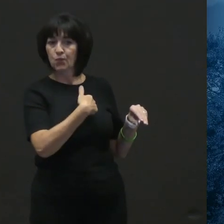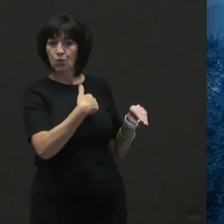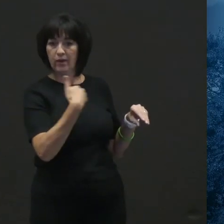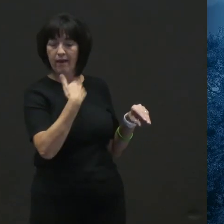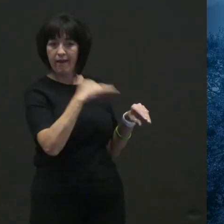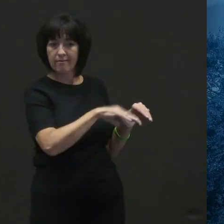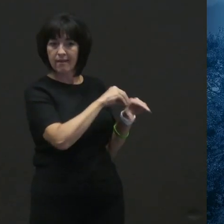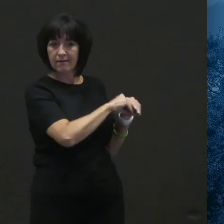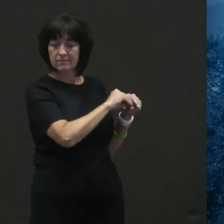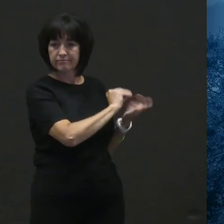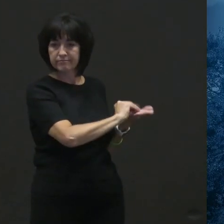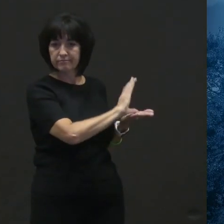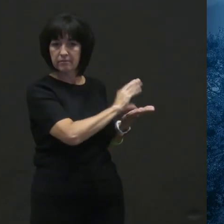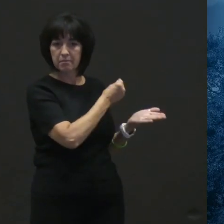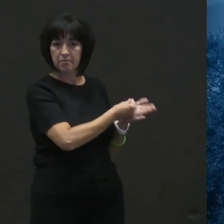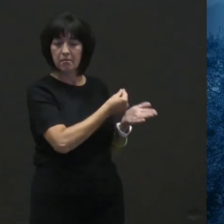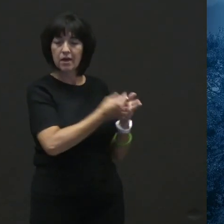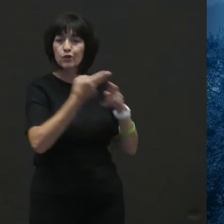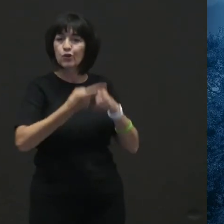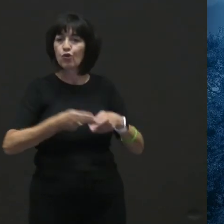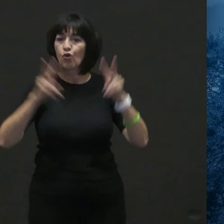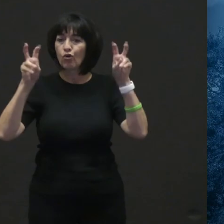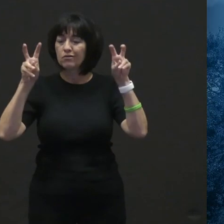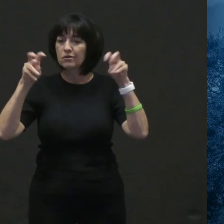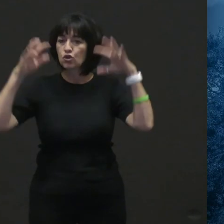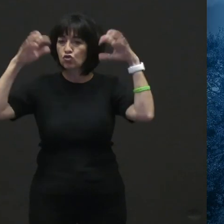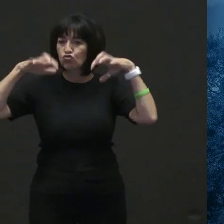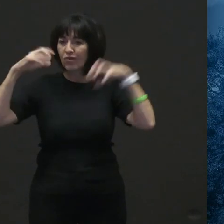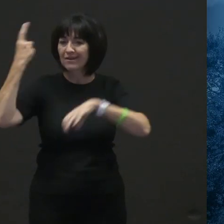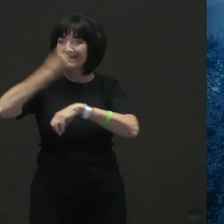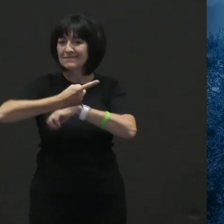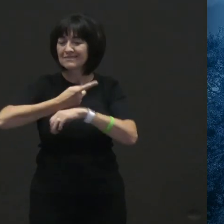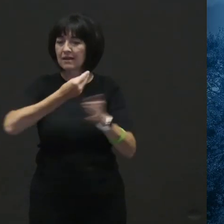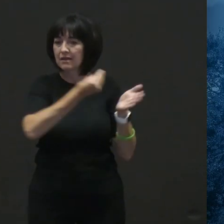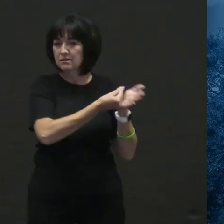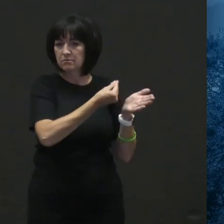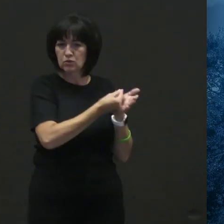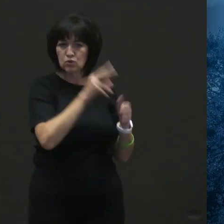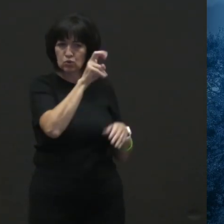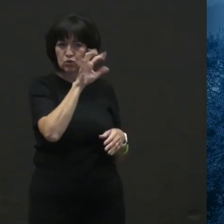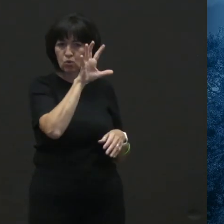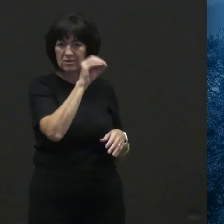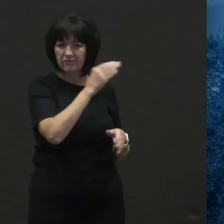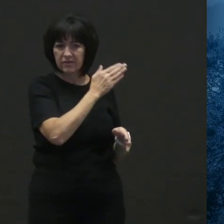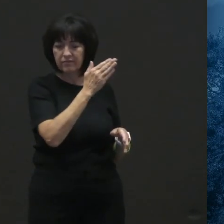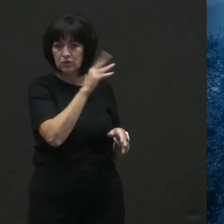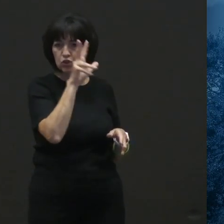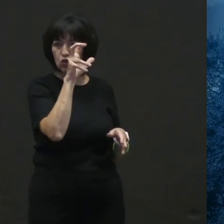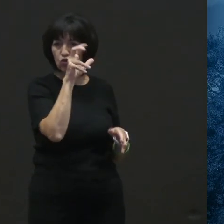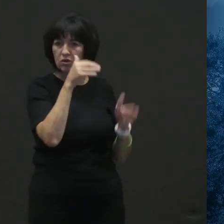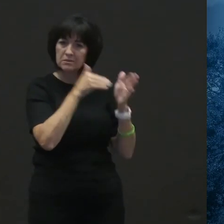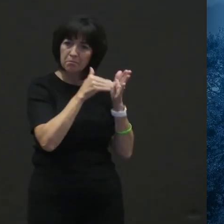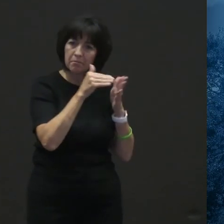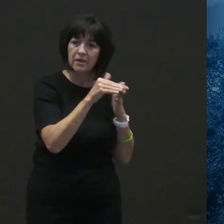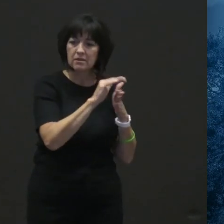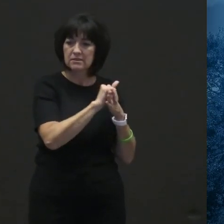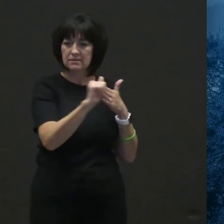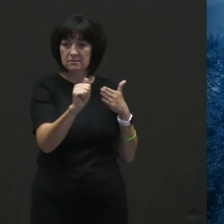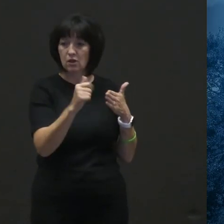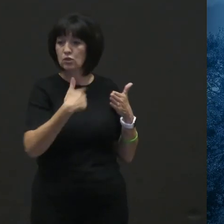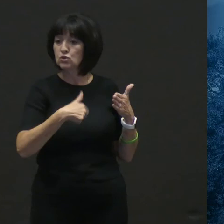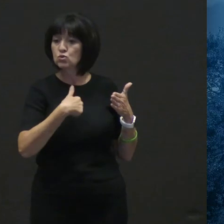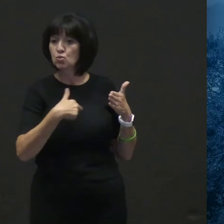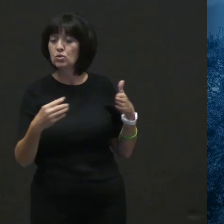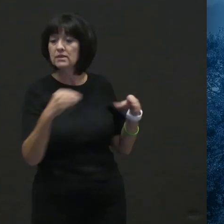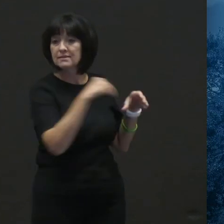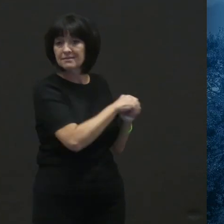5% rainy day fund, which is between $250 and $300 million, we set aside another